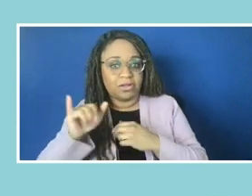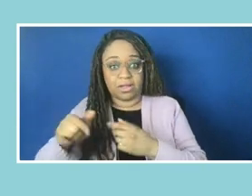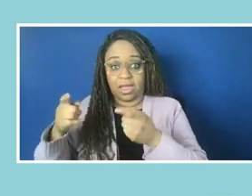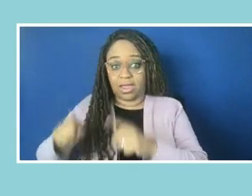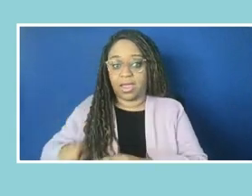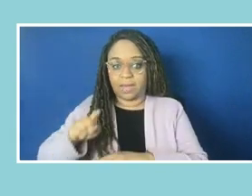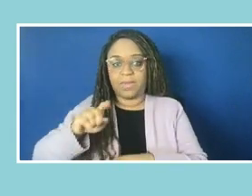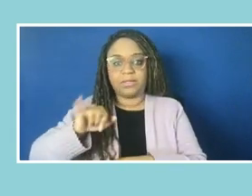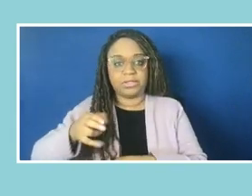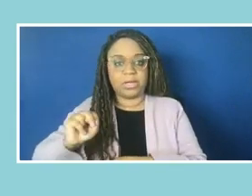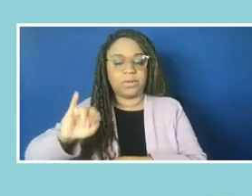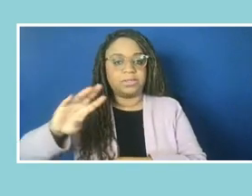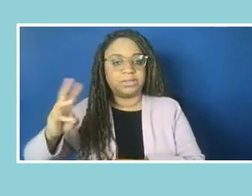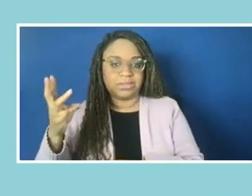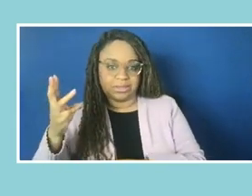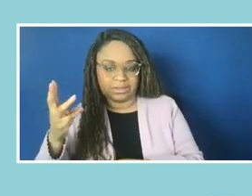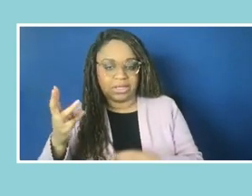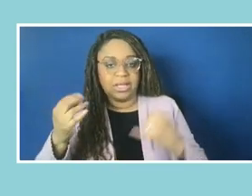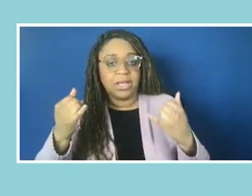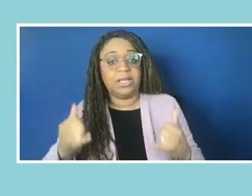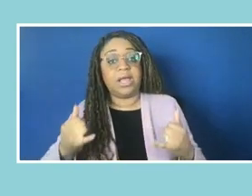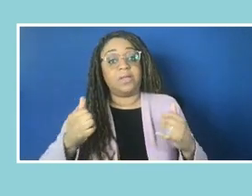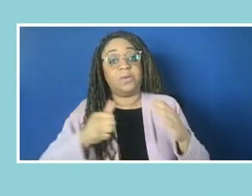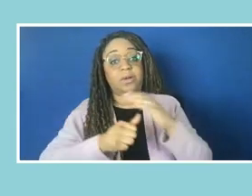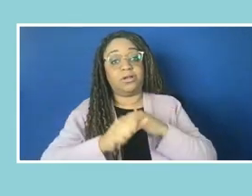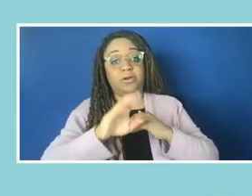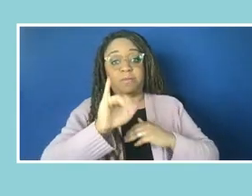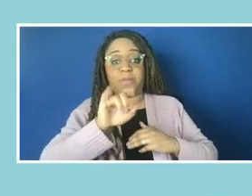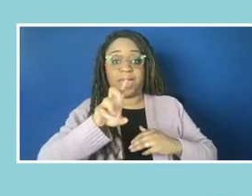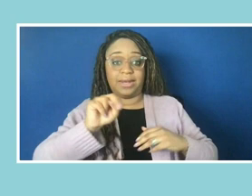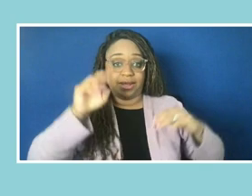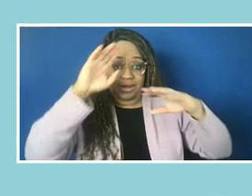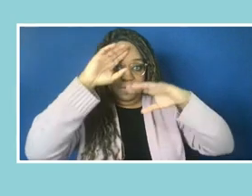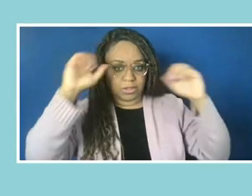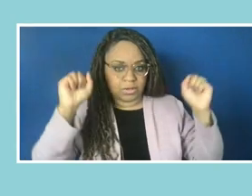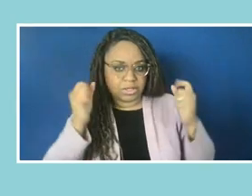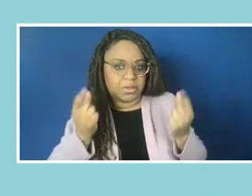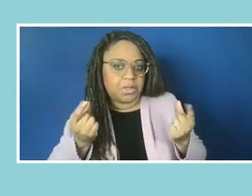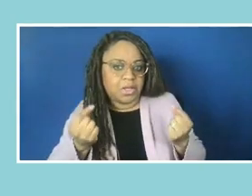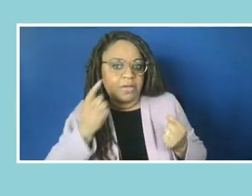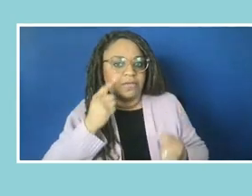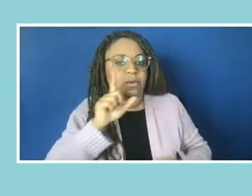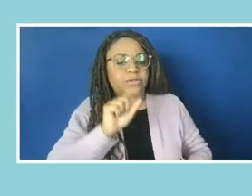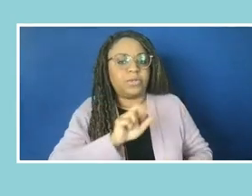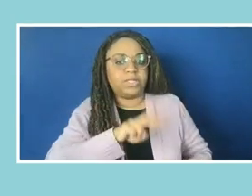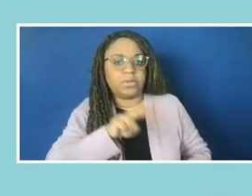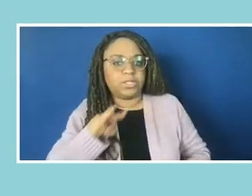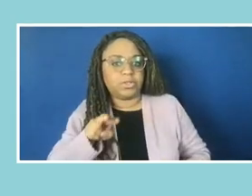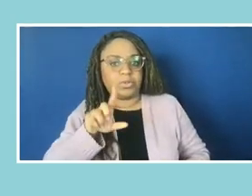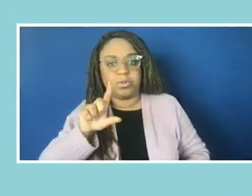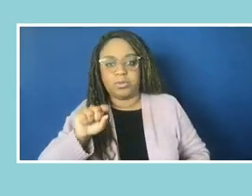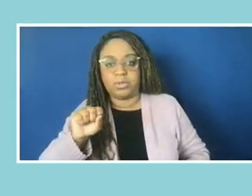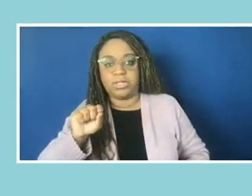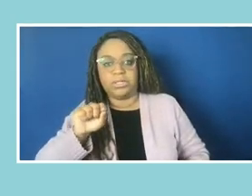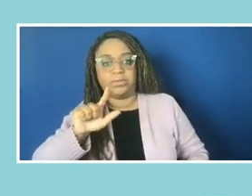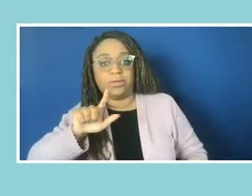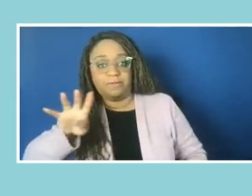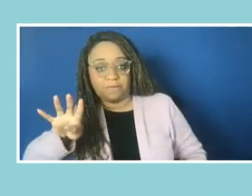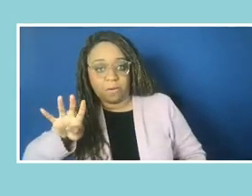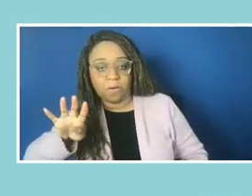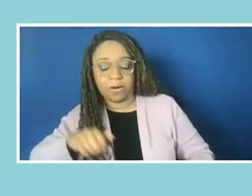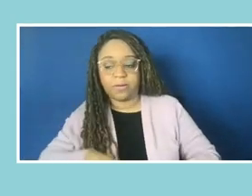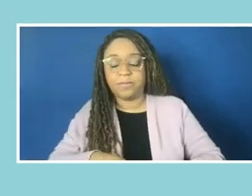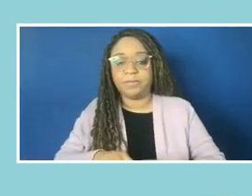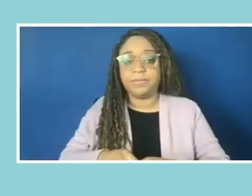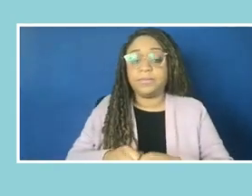the Biden administration and looking towards 2022 and 2024? Well, I always tell people that your template is